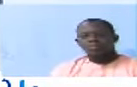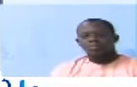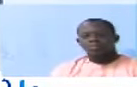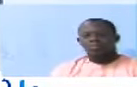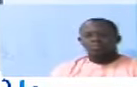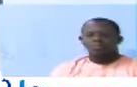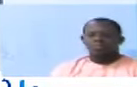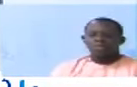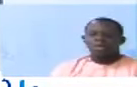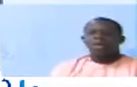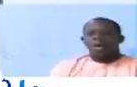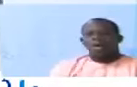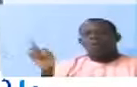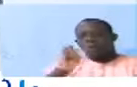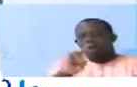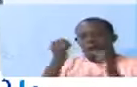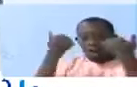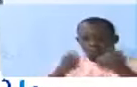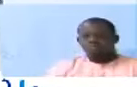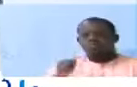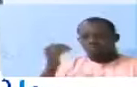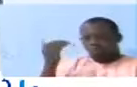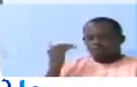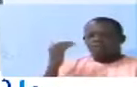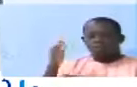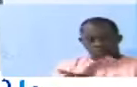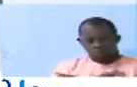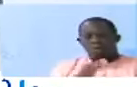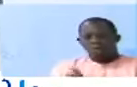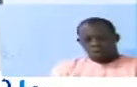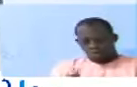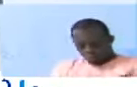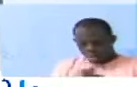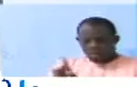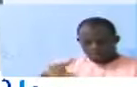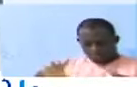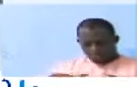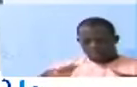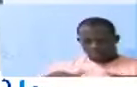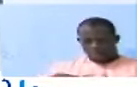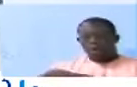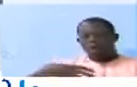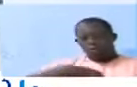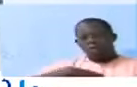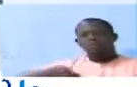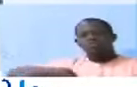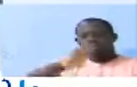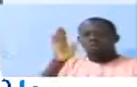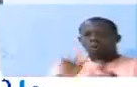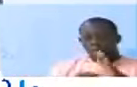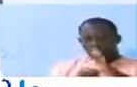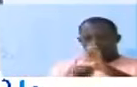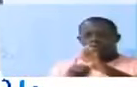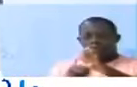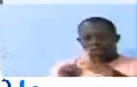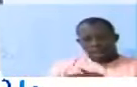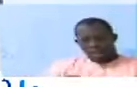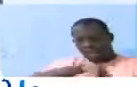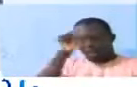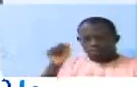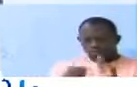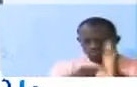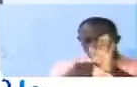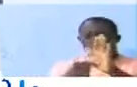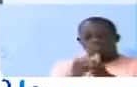kole akulu. What happened was that we prepared to go out and go to the ambassador and show him